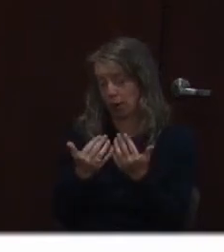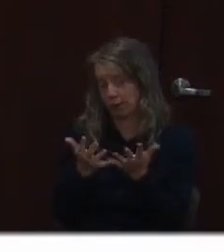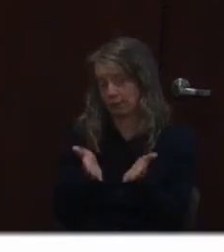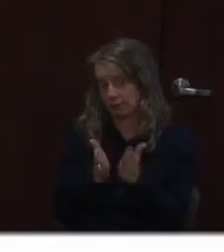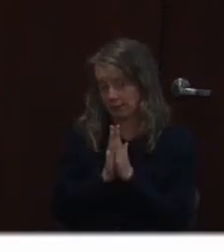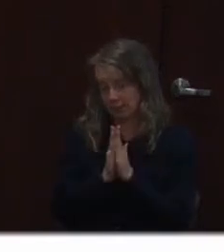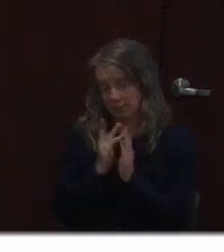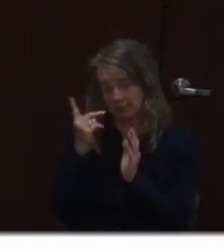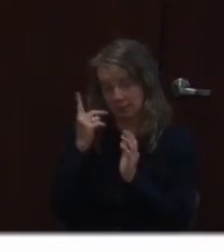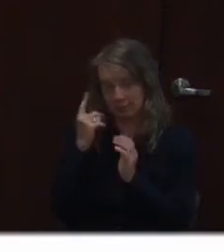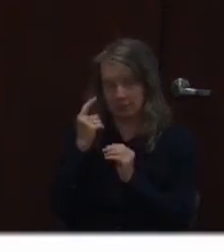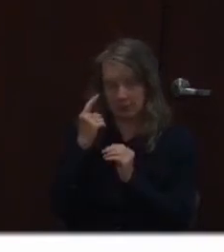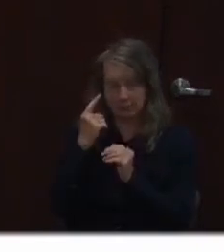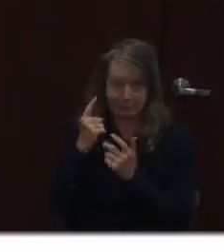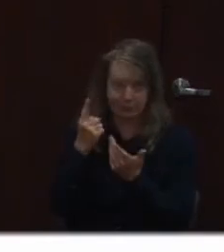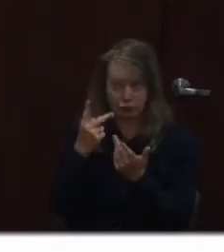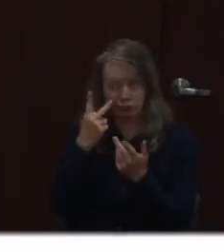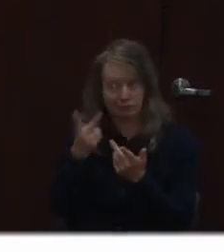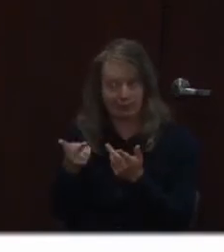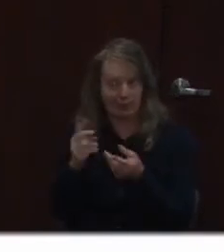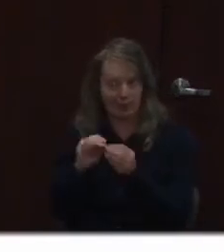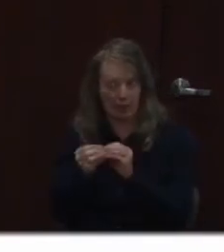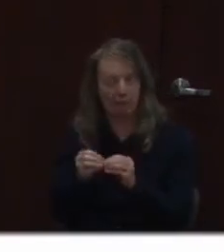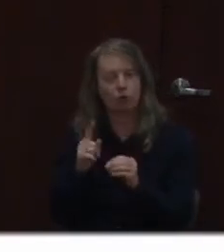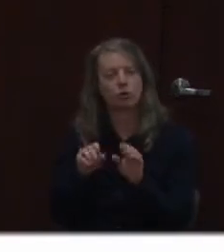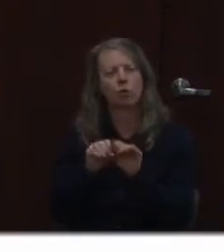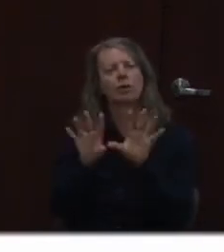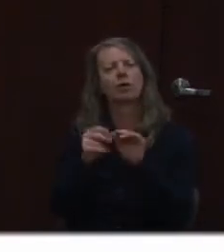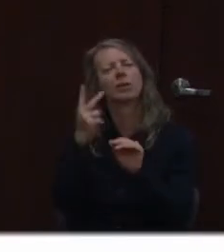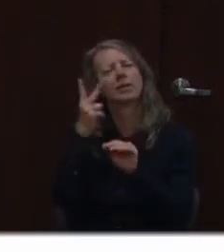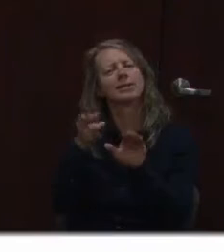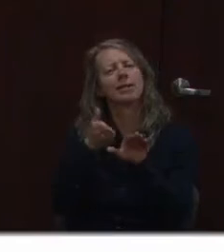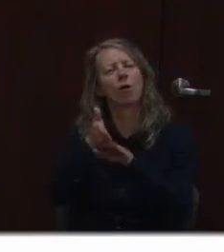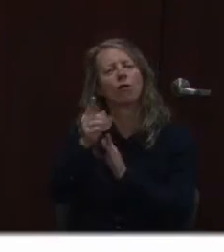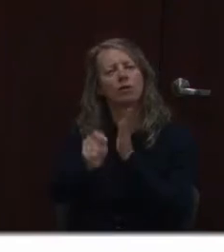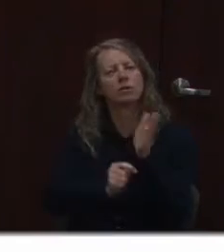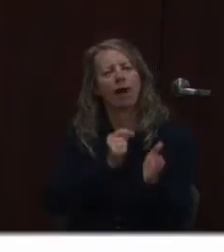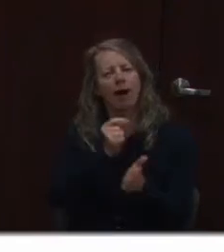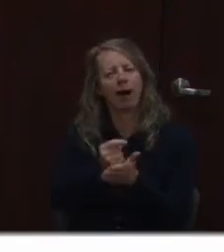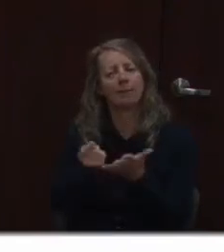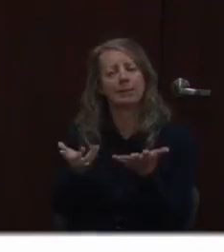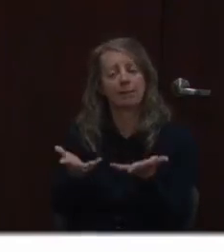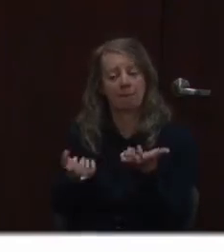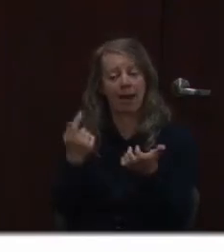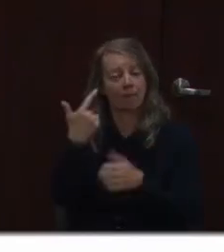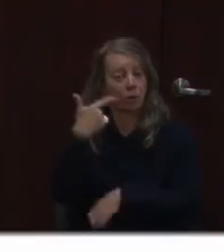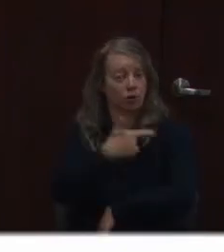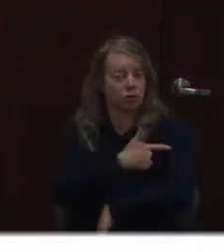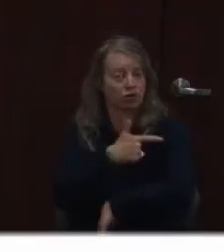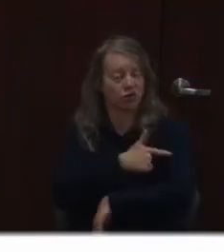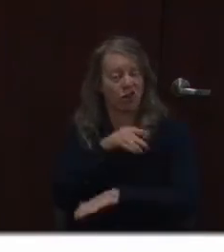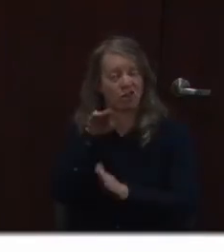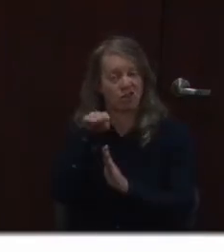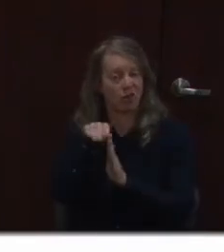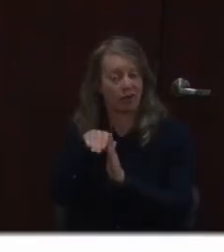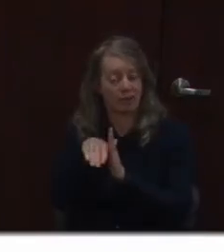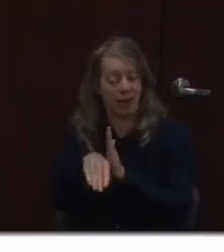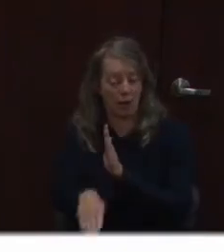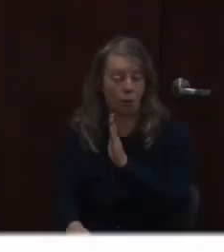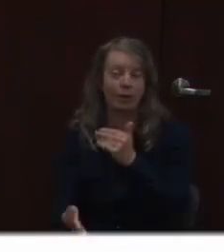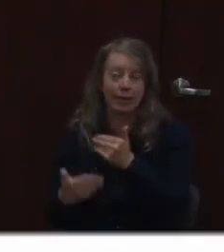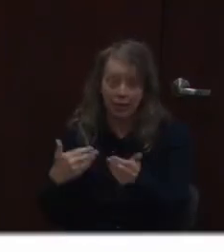can clearly see a decline in demand over time, even with the vaccine eligibility opening